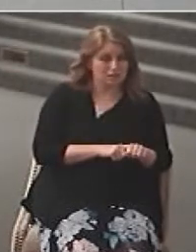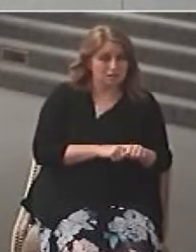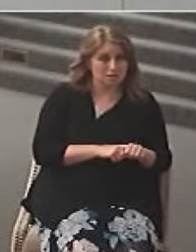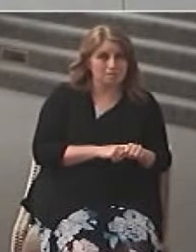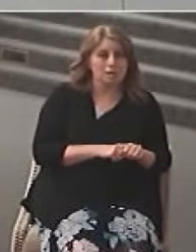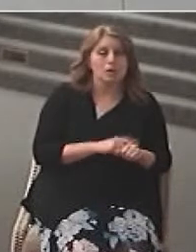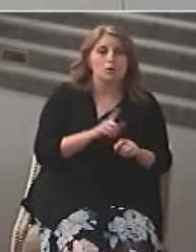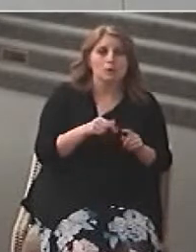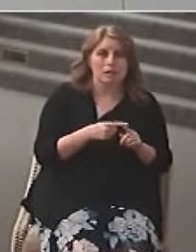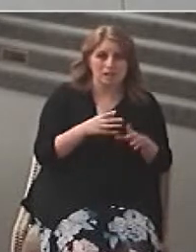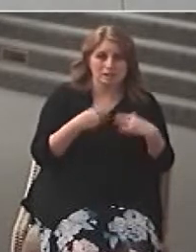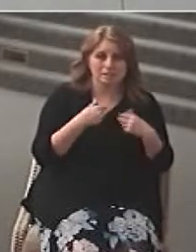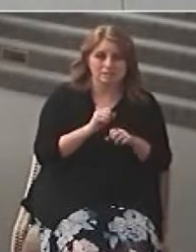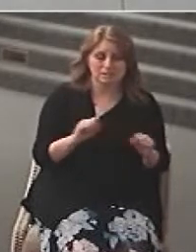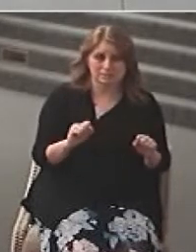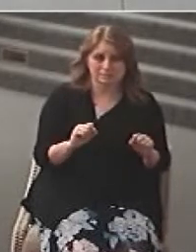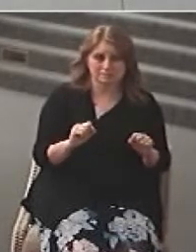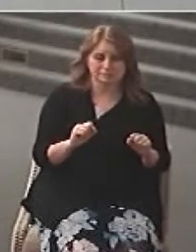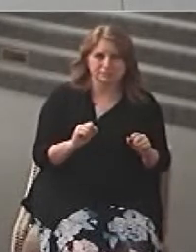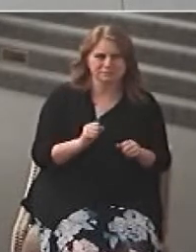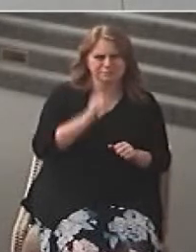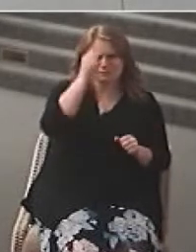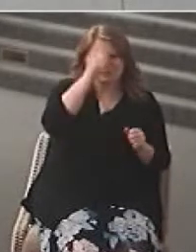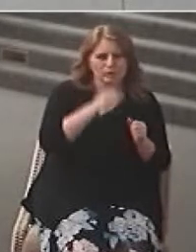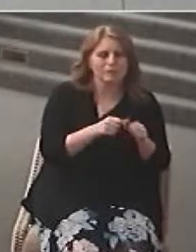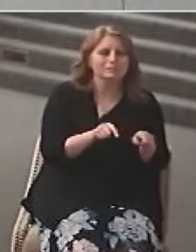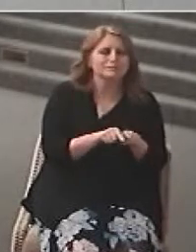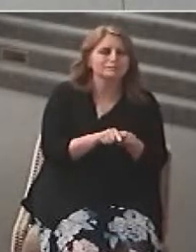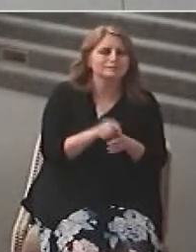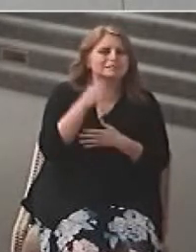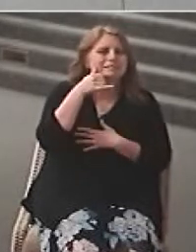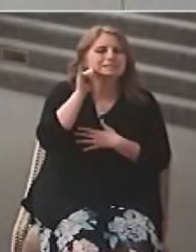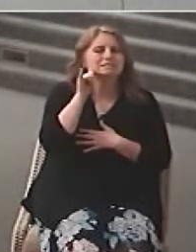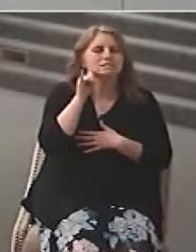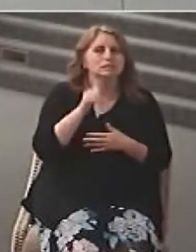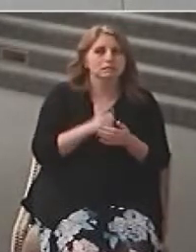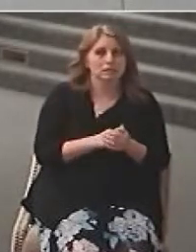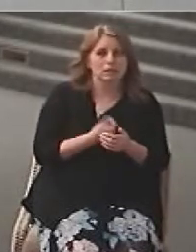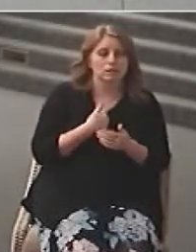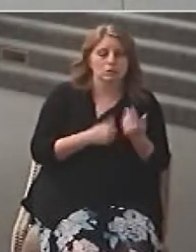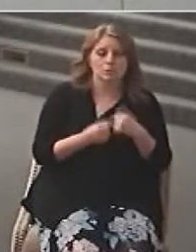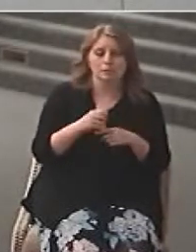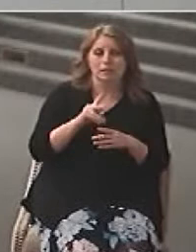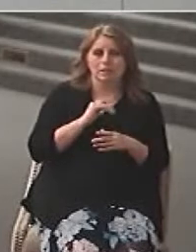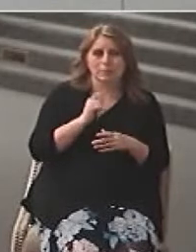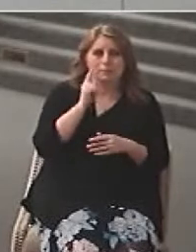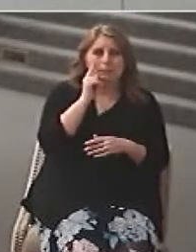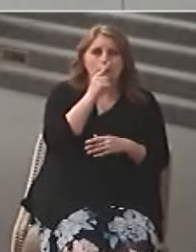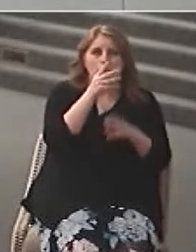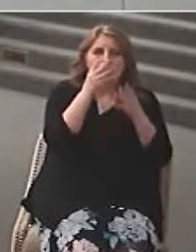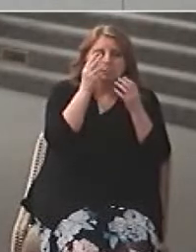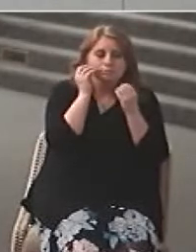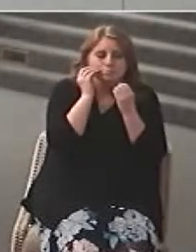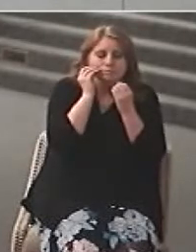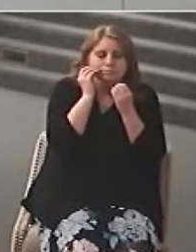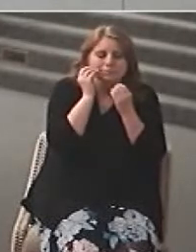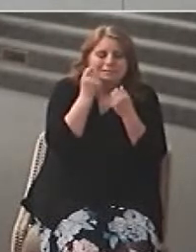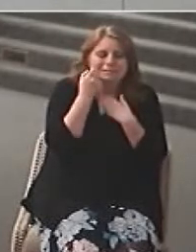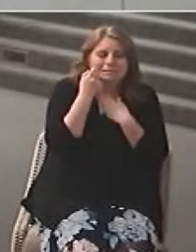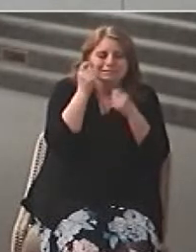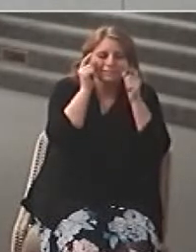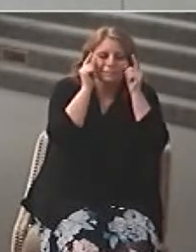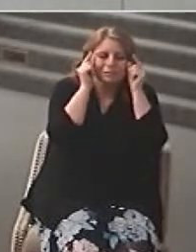saved. I can remember it like it's yesterday. I can go back and close my eyes and experience it